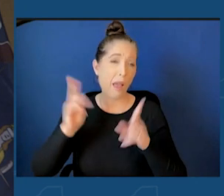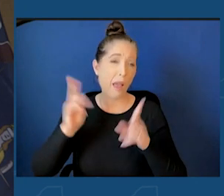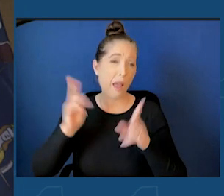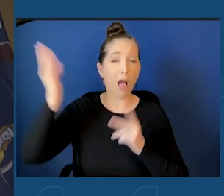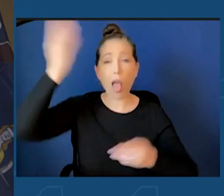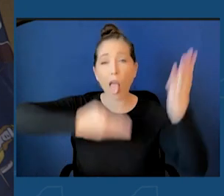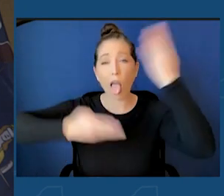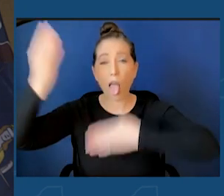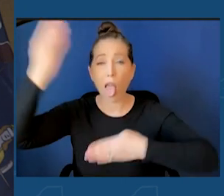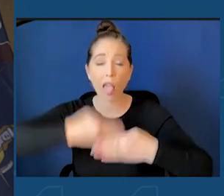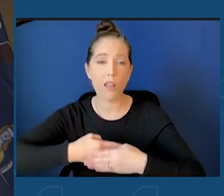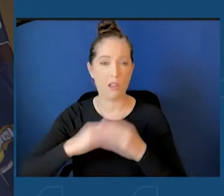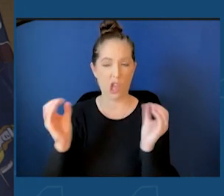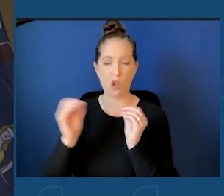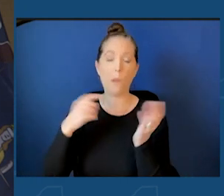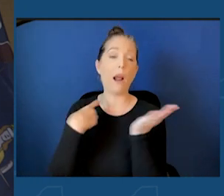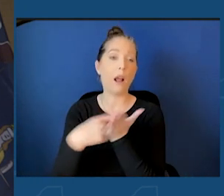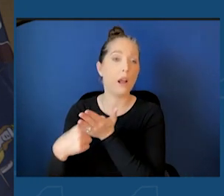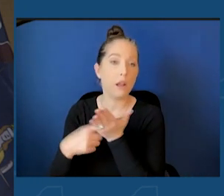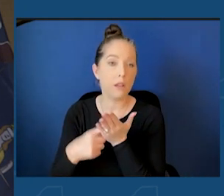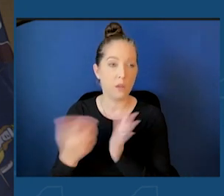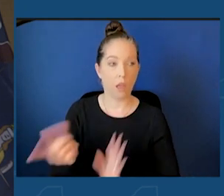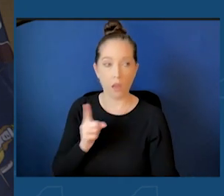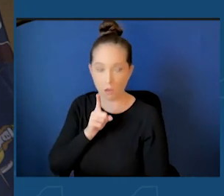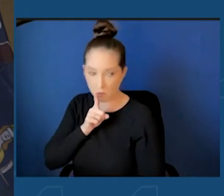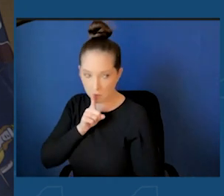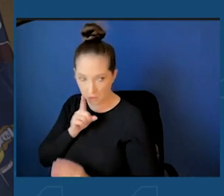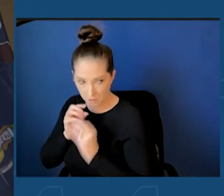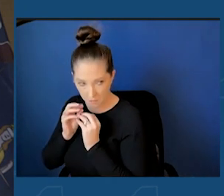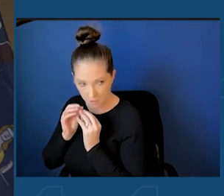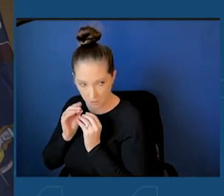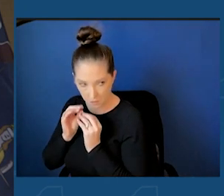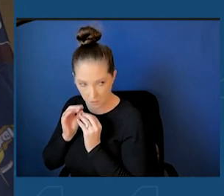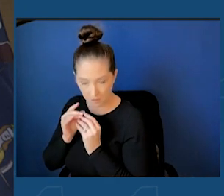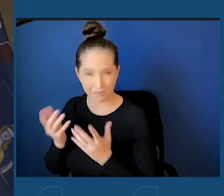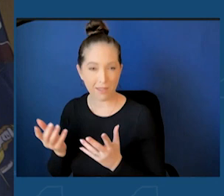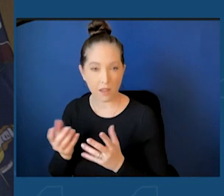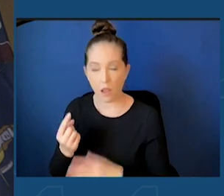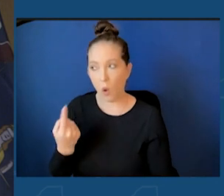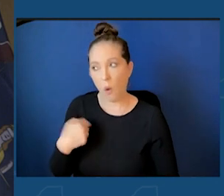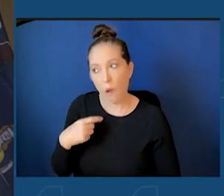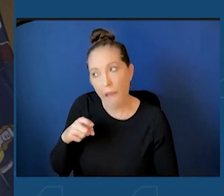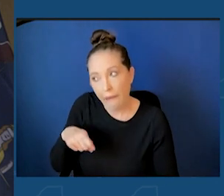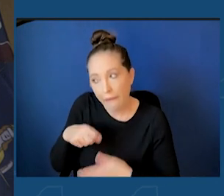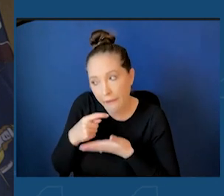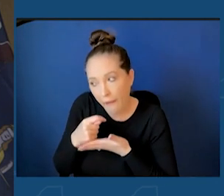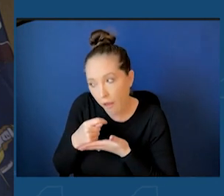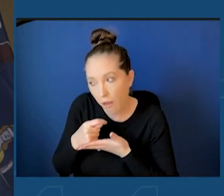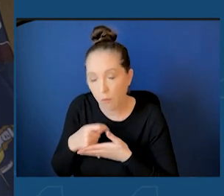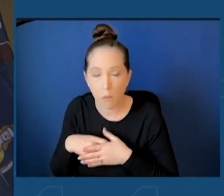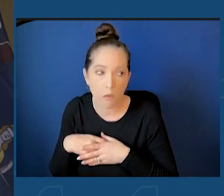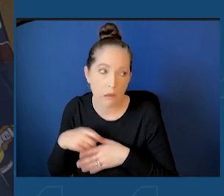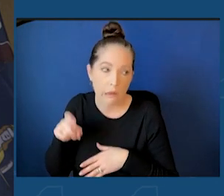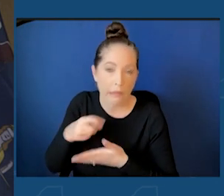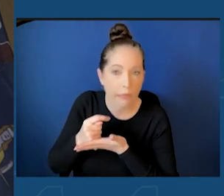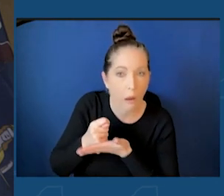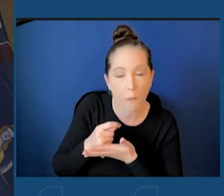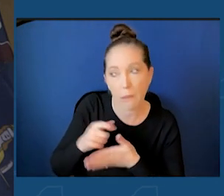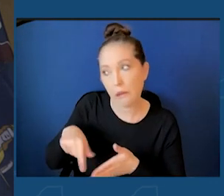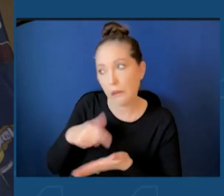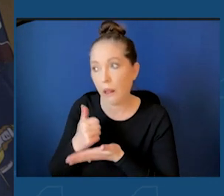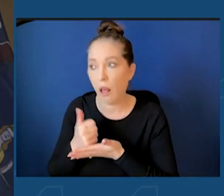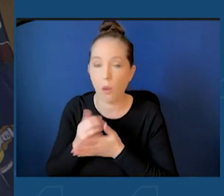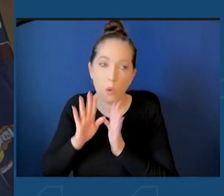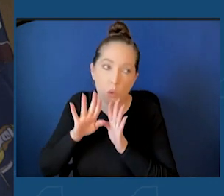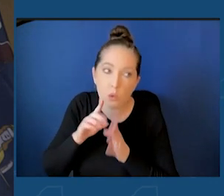mental health. It's kind of shushed about. Someone who needed help or a therapist, like, oh, you don't want to tell anybody about it. There's